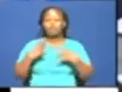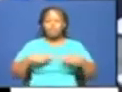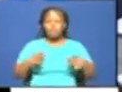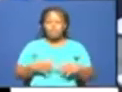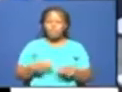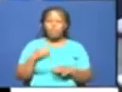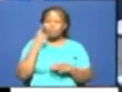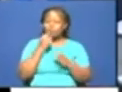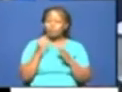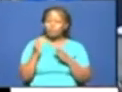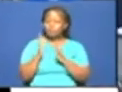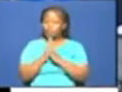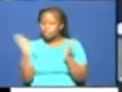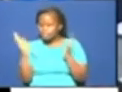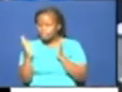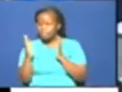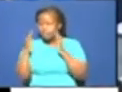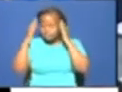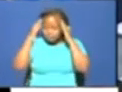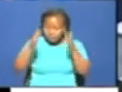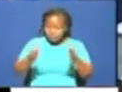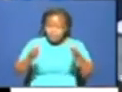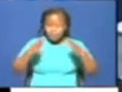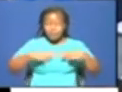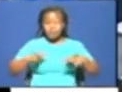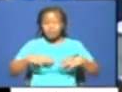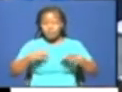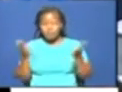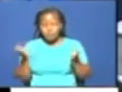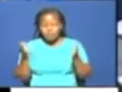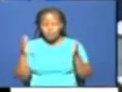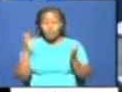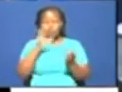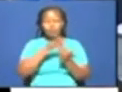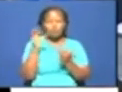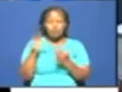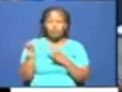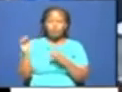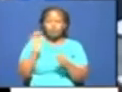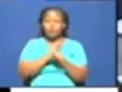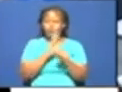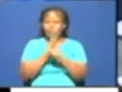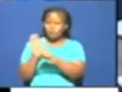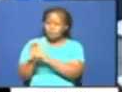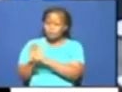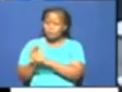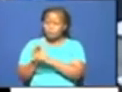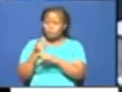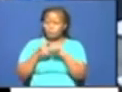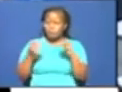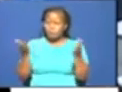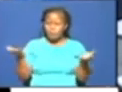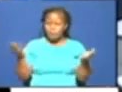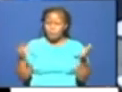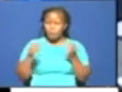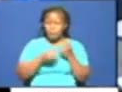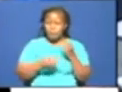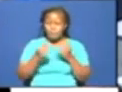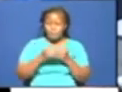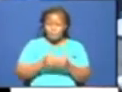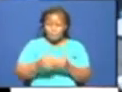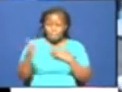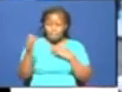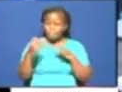sake of the people, chose constant crucifixion over relative comfort